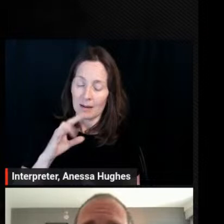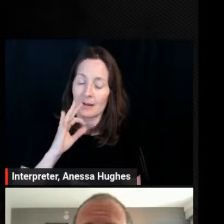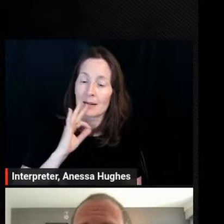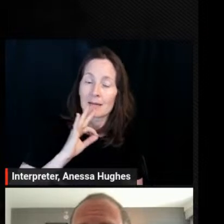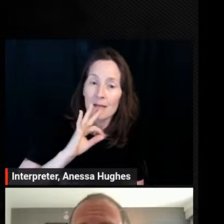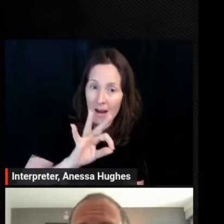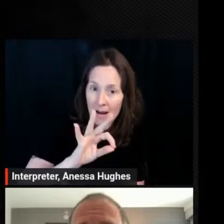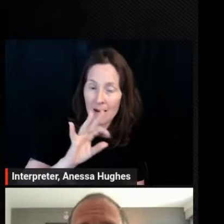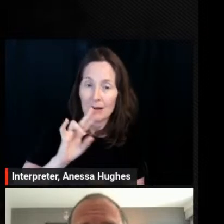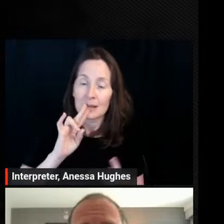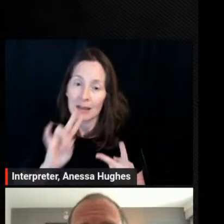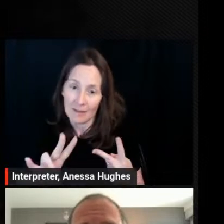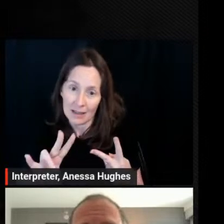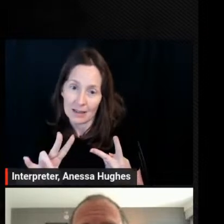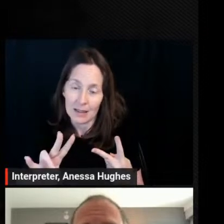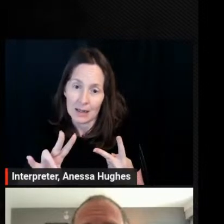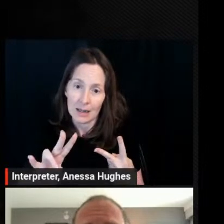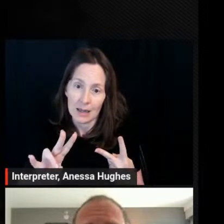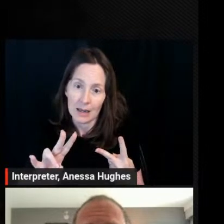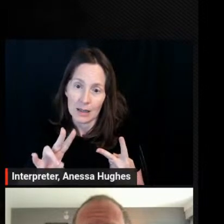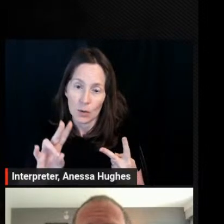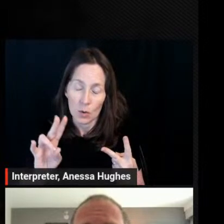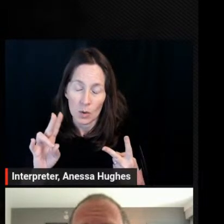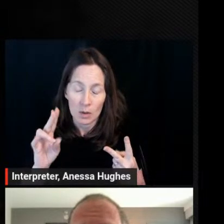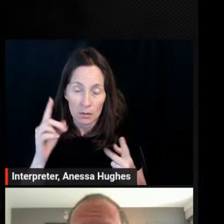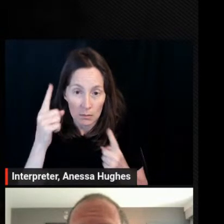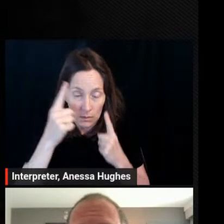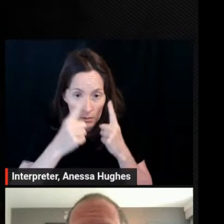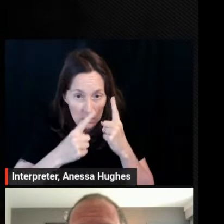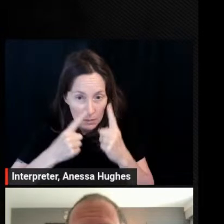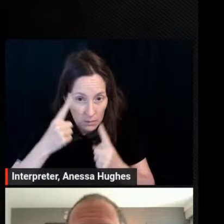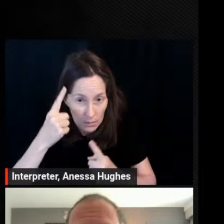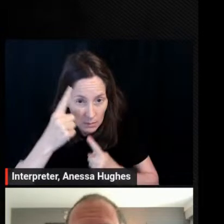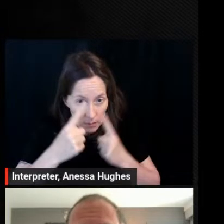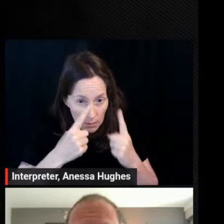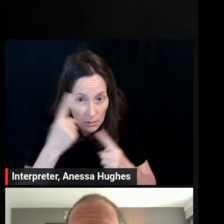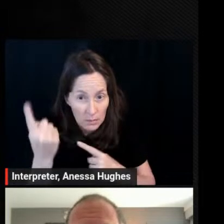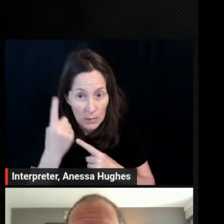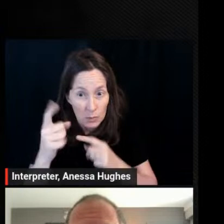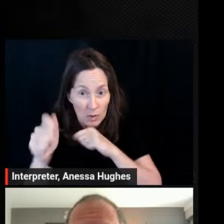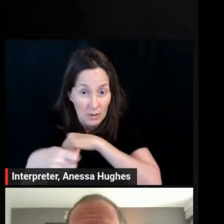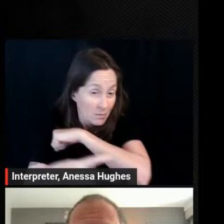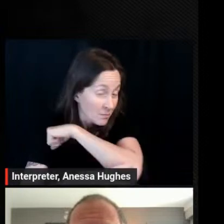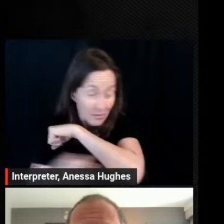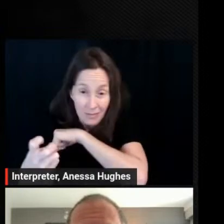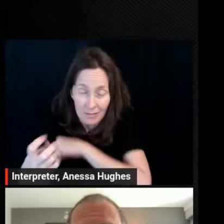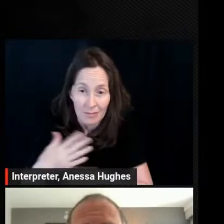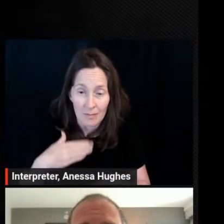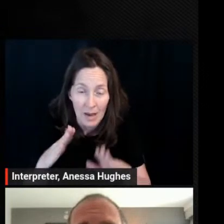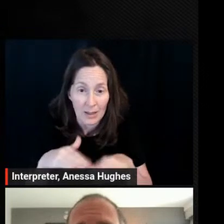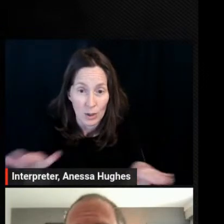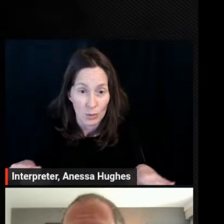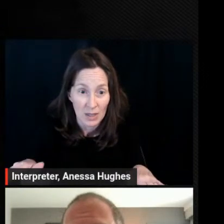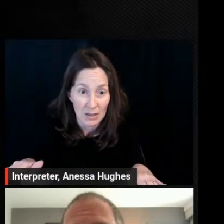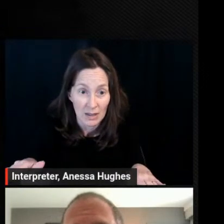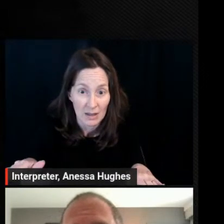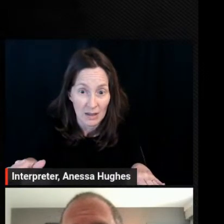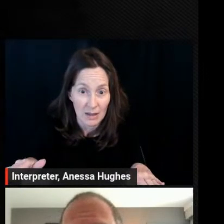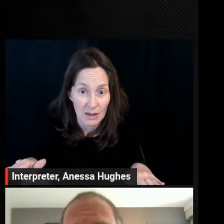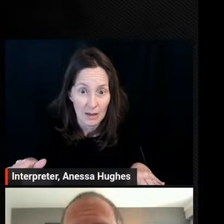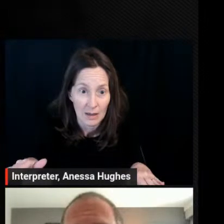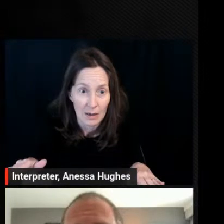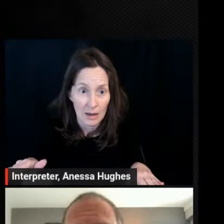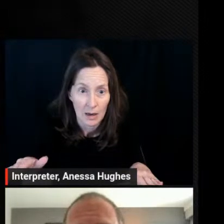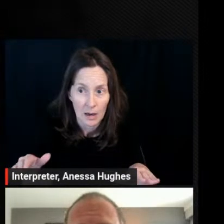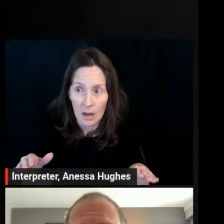The thought that my children could be snatched away from me and there'd be nothing useful I